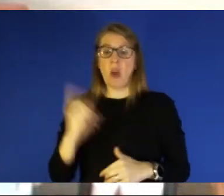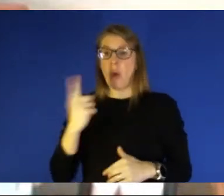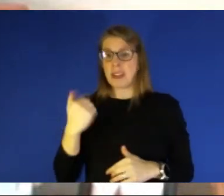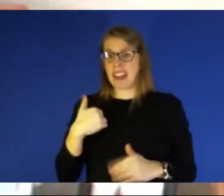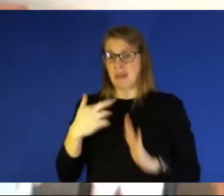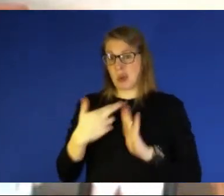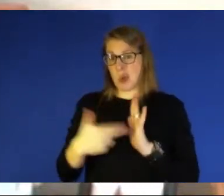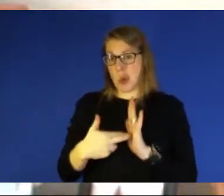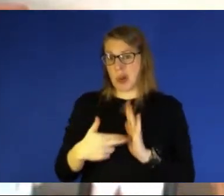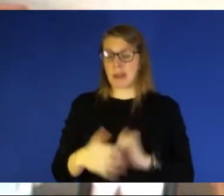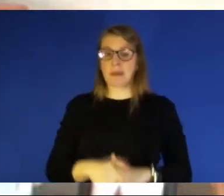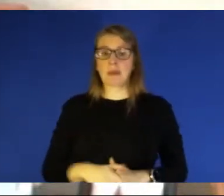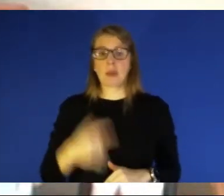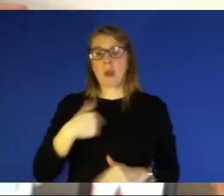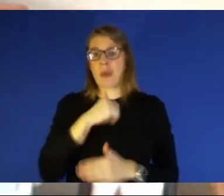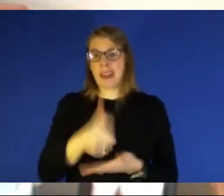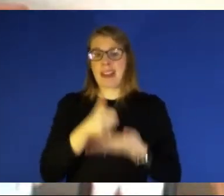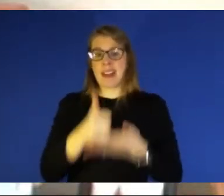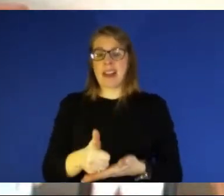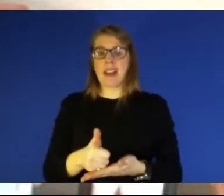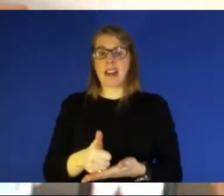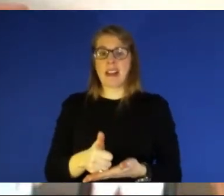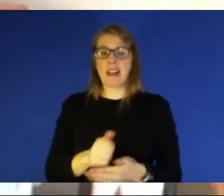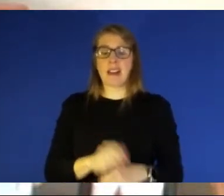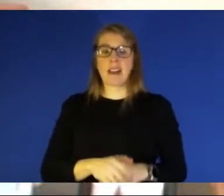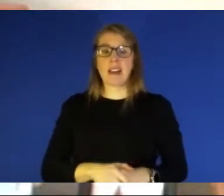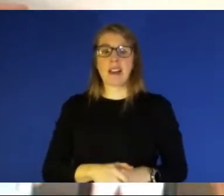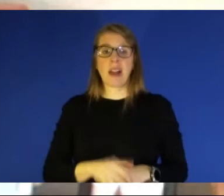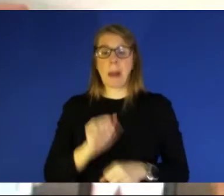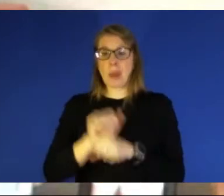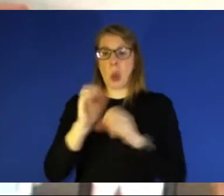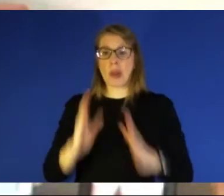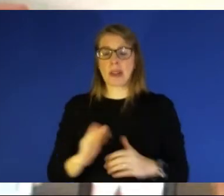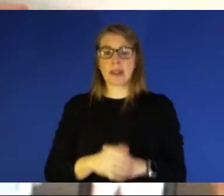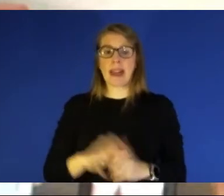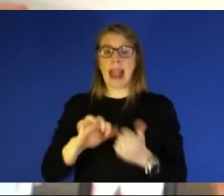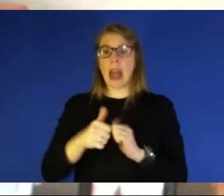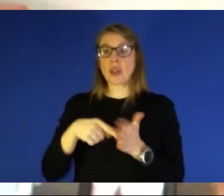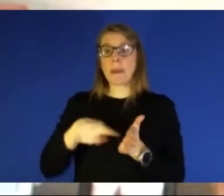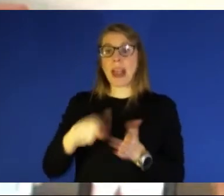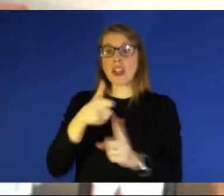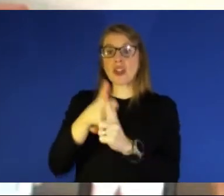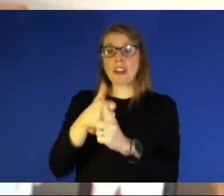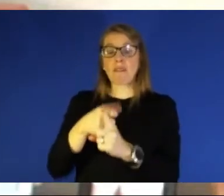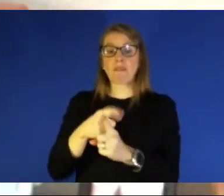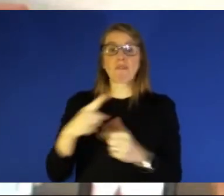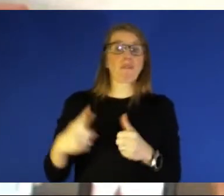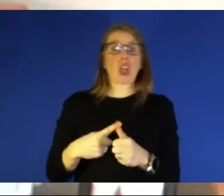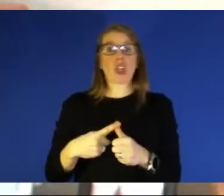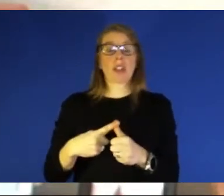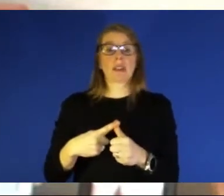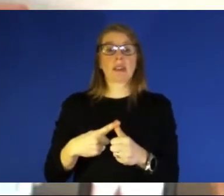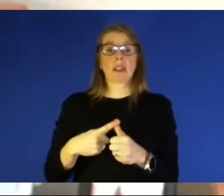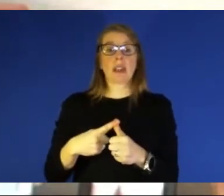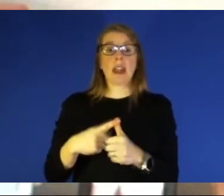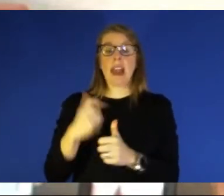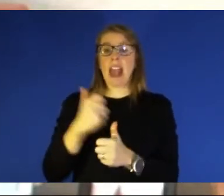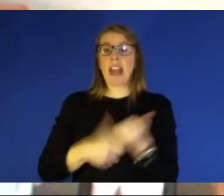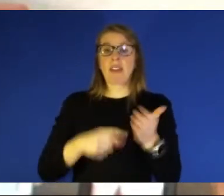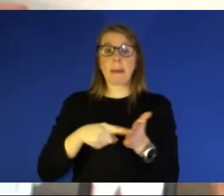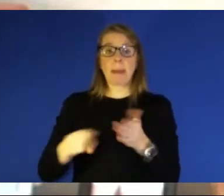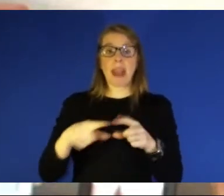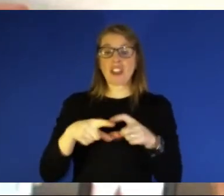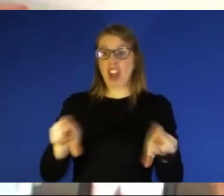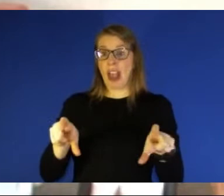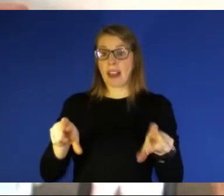help our own employees with, which is, how do you pay yourself first? How do you make sure that out of every paycheck, can you